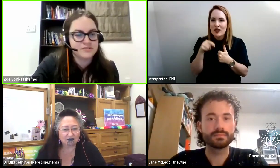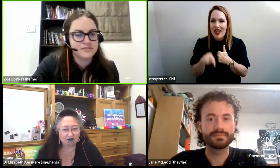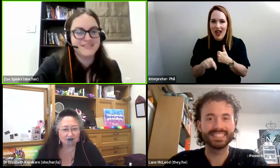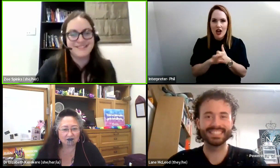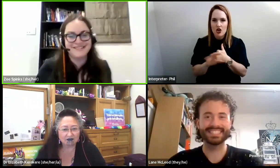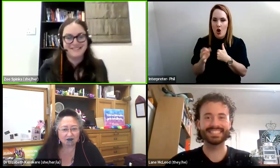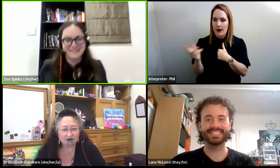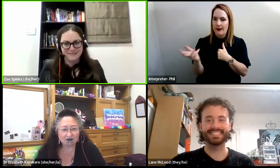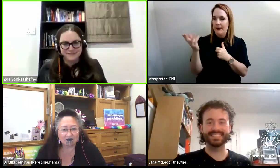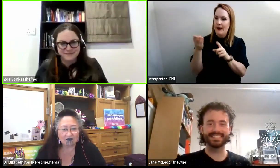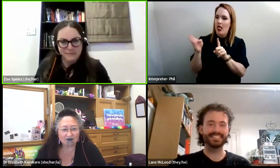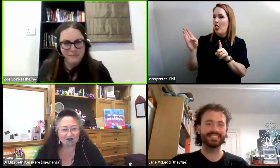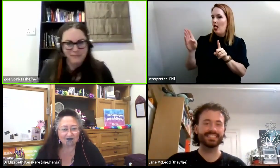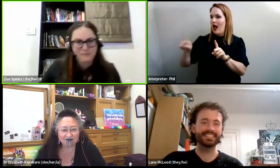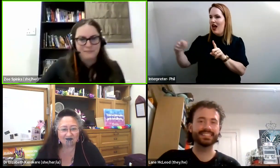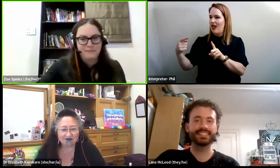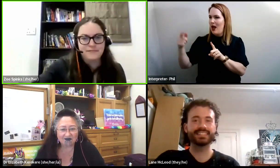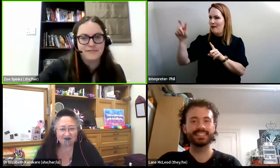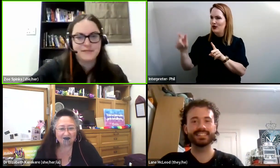question.